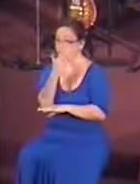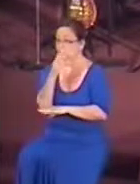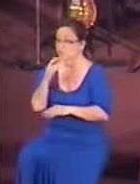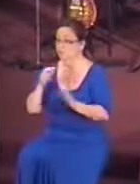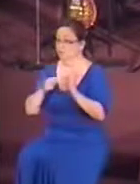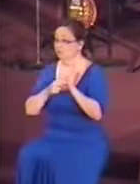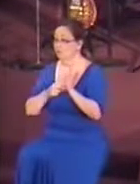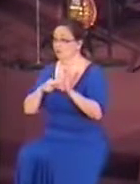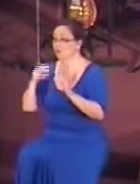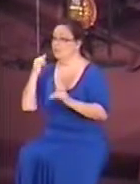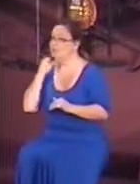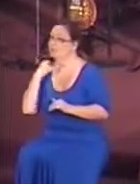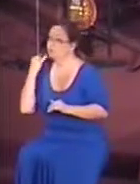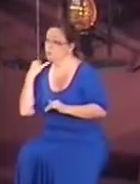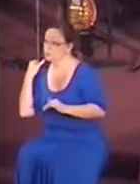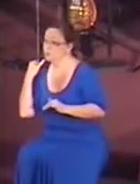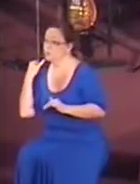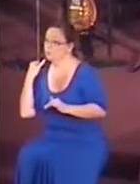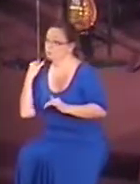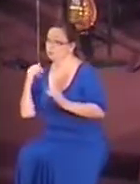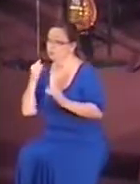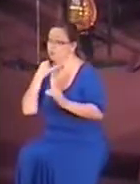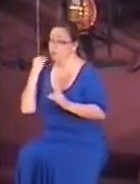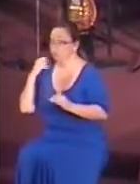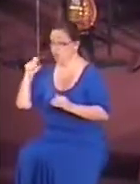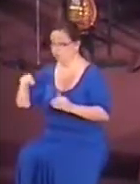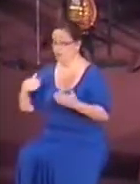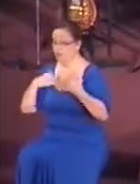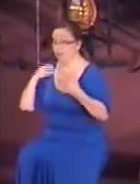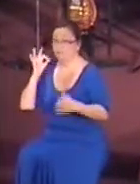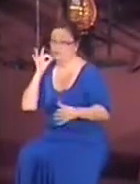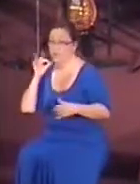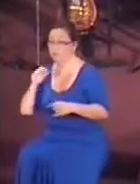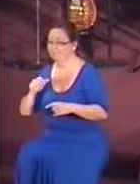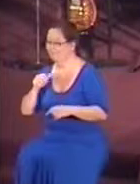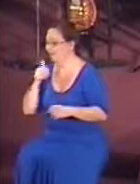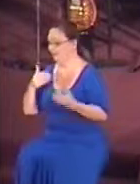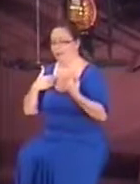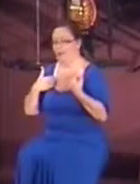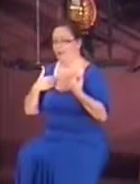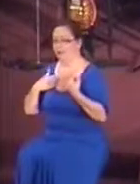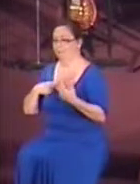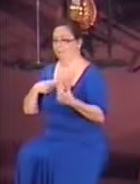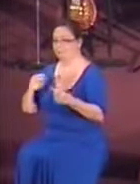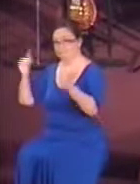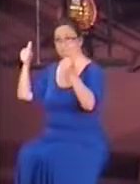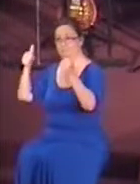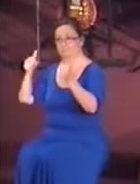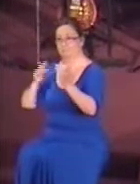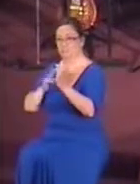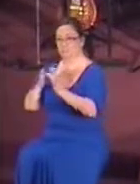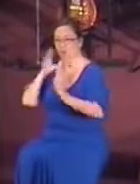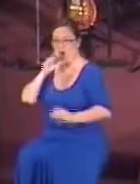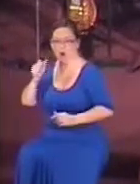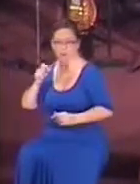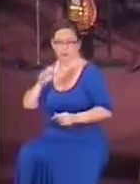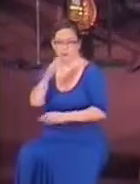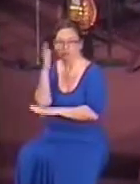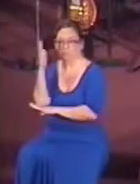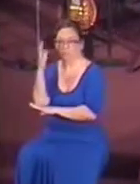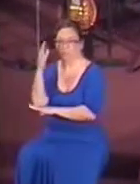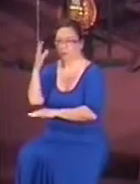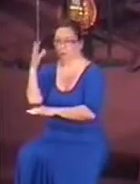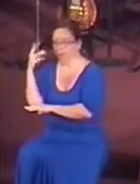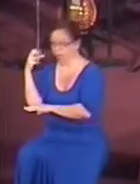represents Israel. That Israel was supposed to produce a fruit, and they didn't. And in an instant, Jesus cursed the tree, and it